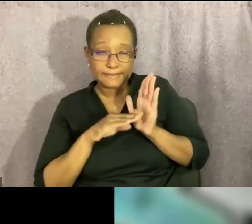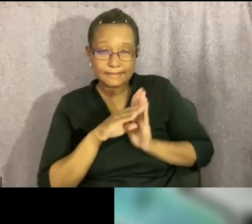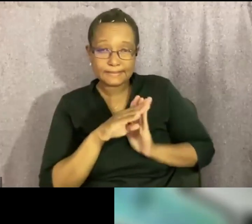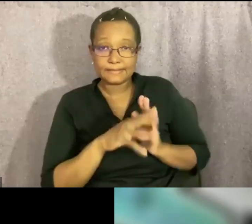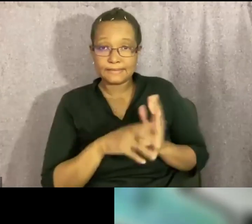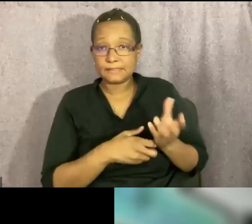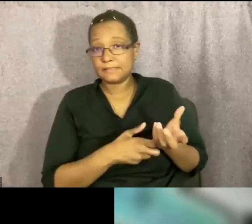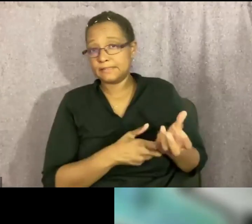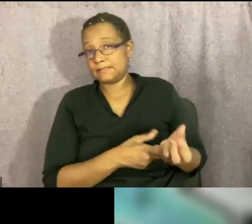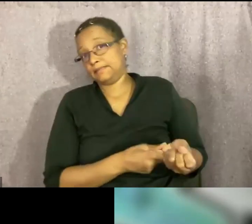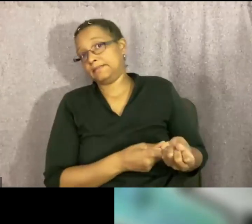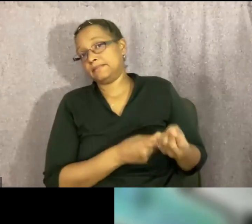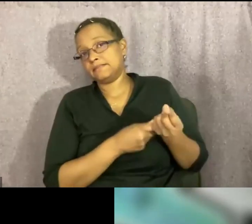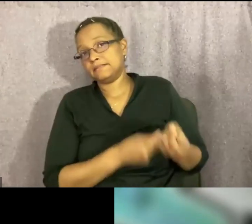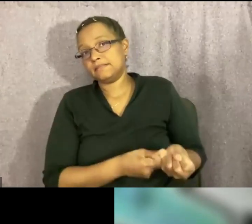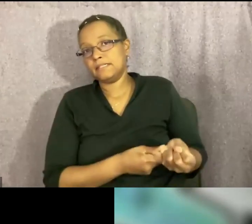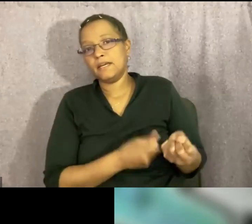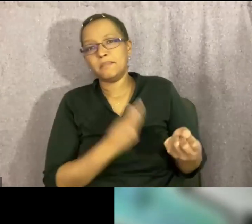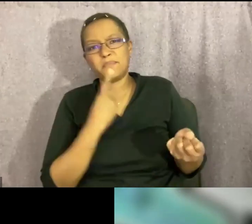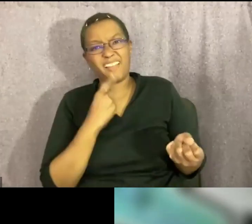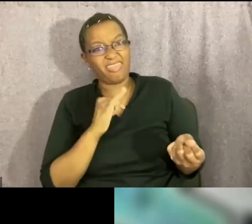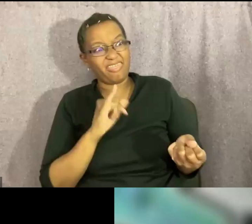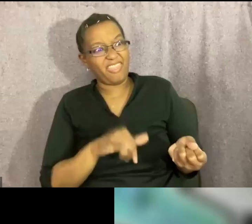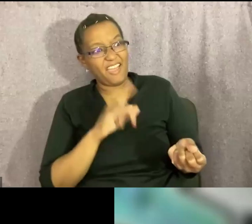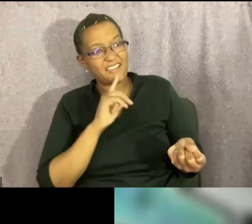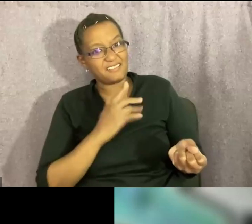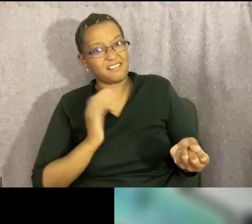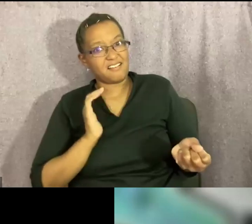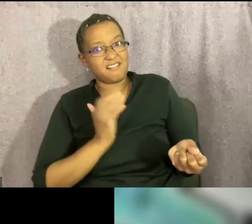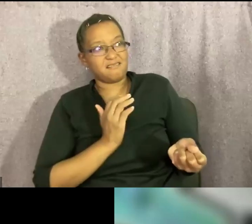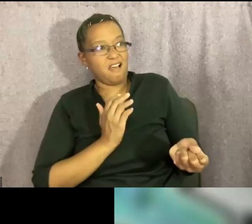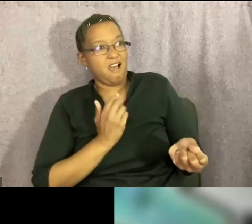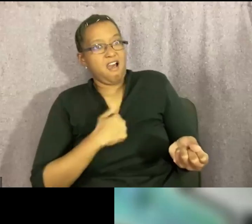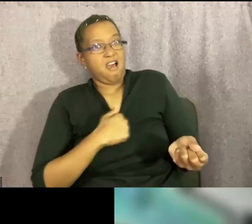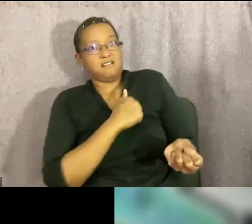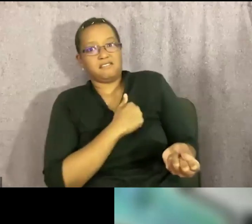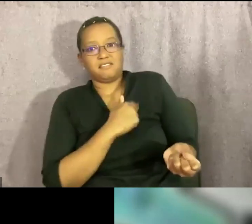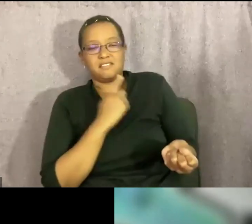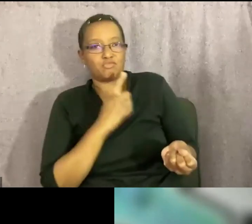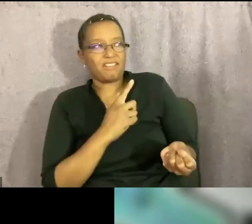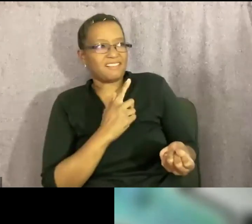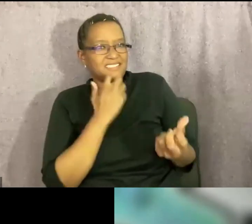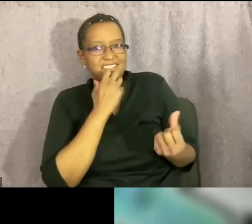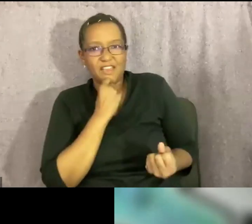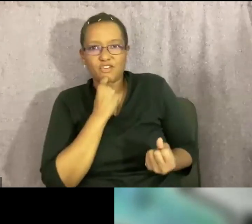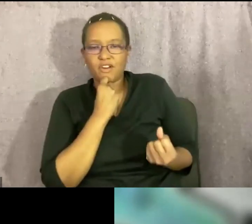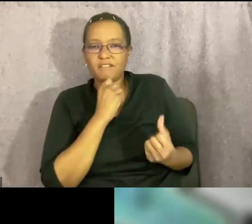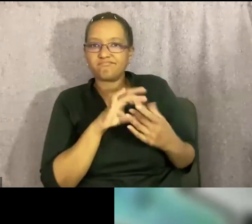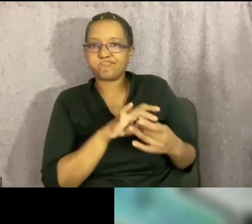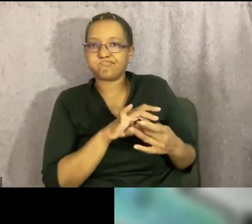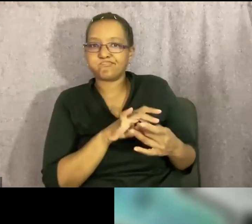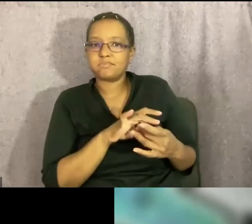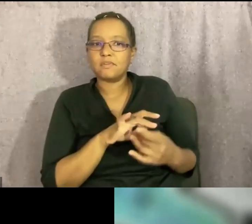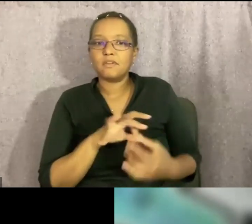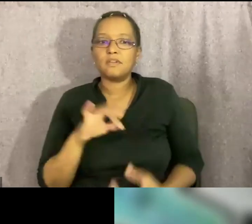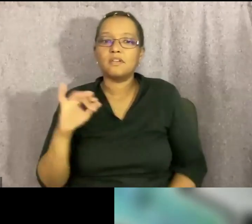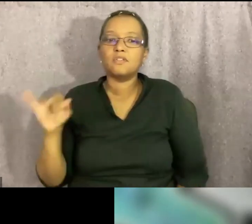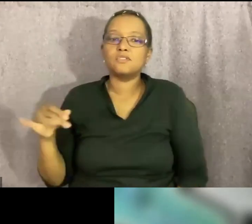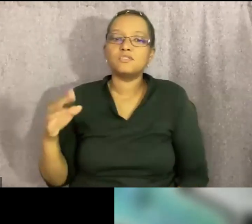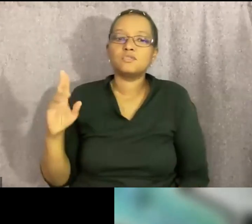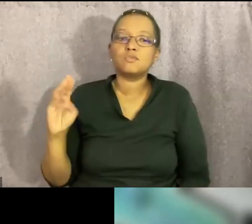intake questions and like trying to get questions together to get some of that context that will help illuminate some of the work that is